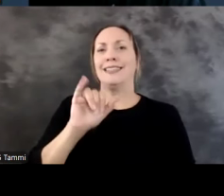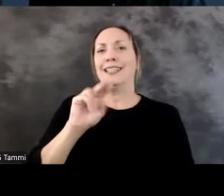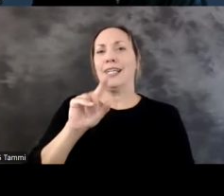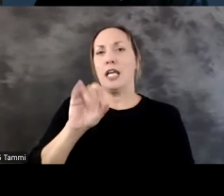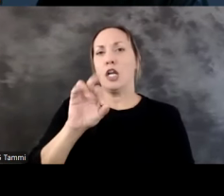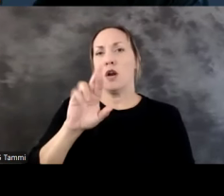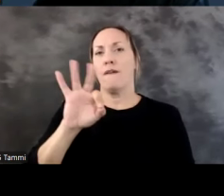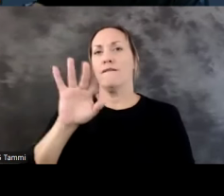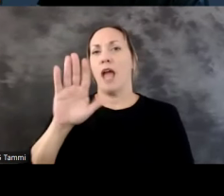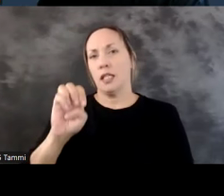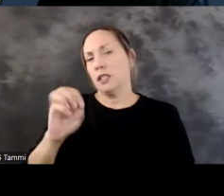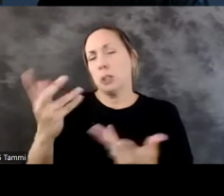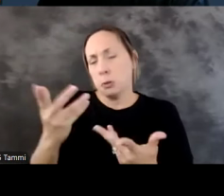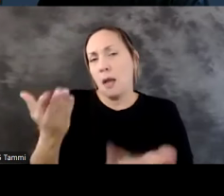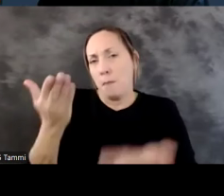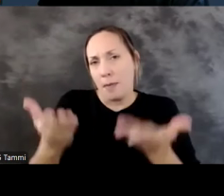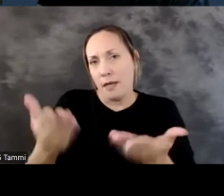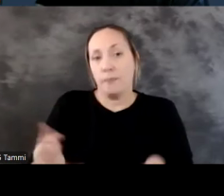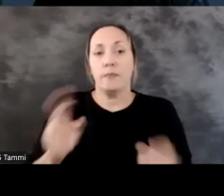Okay. Secondly,